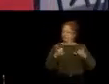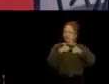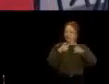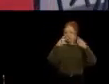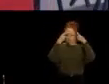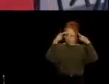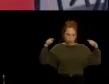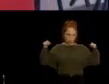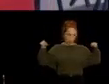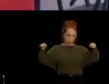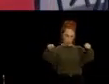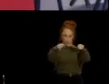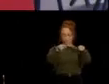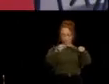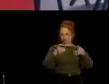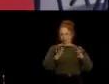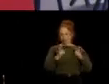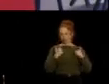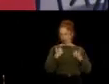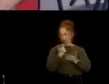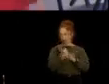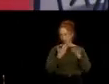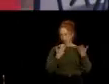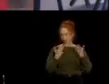serve you here in the state of Florida. So thank you.